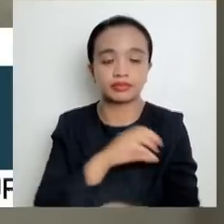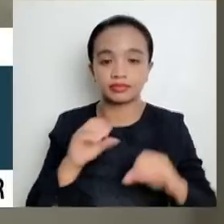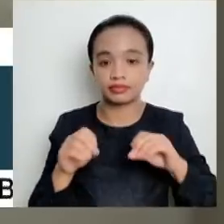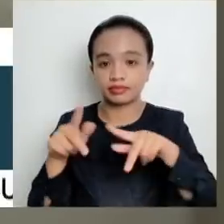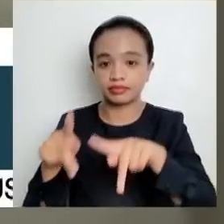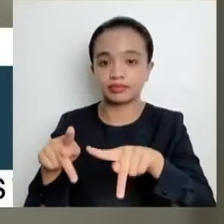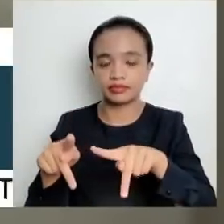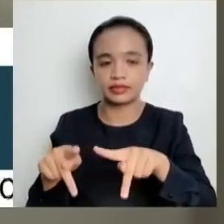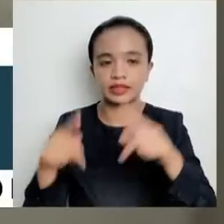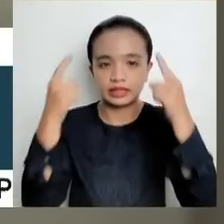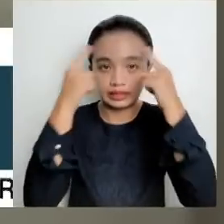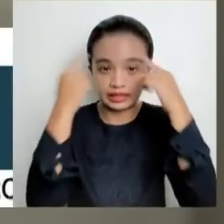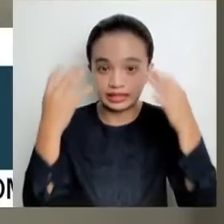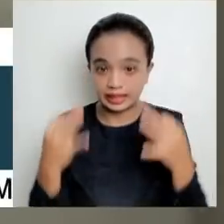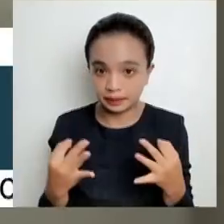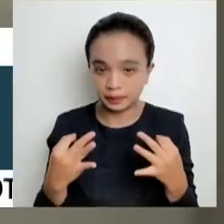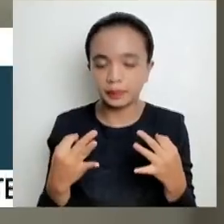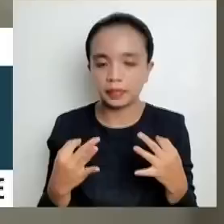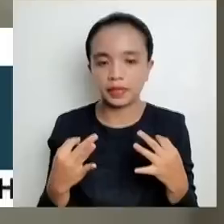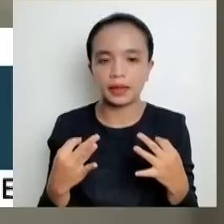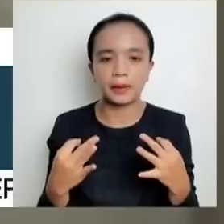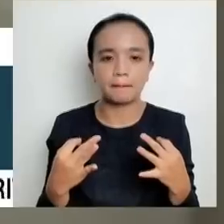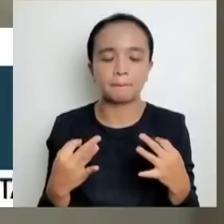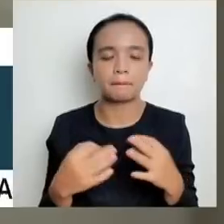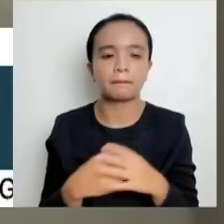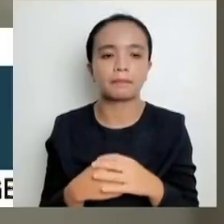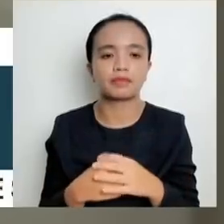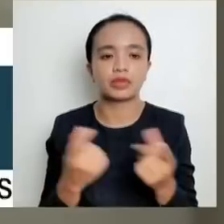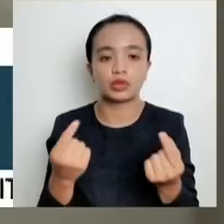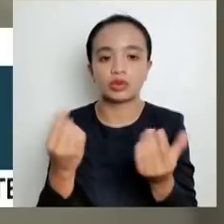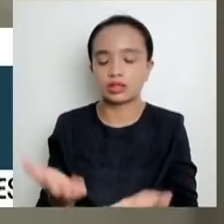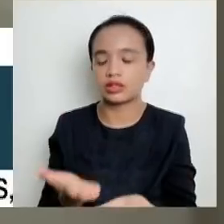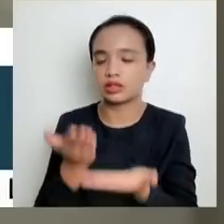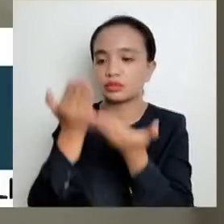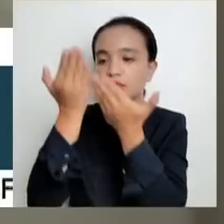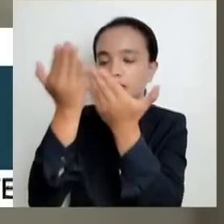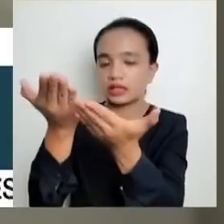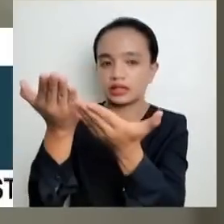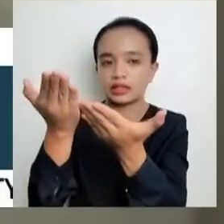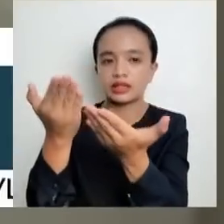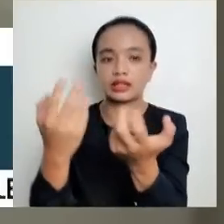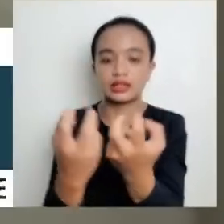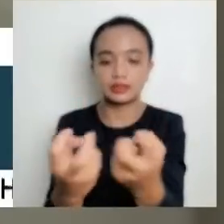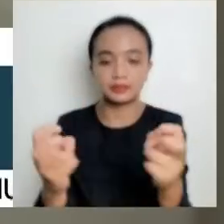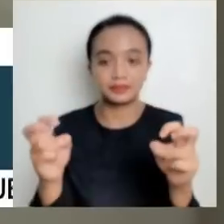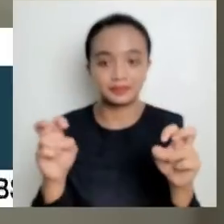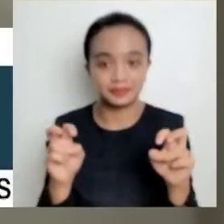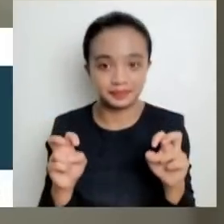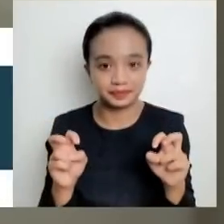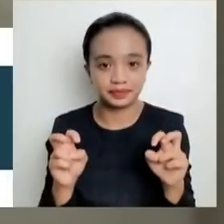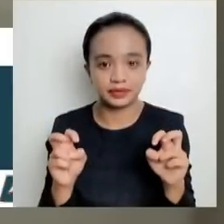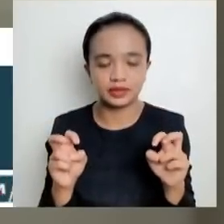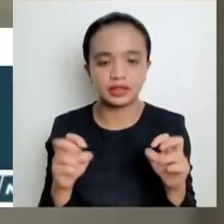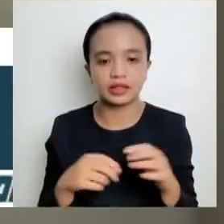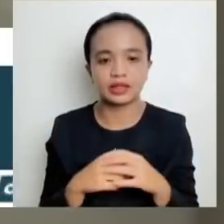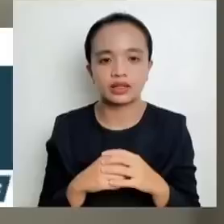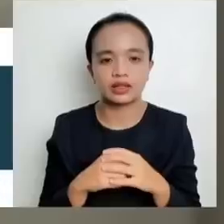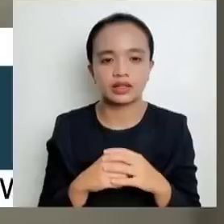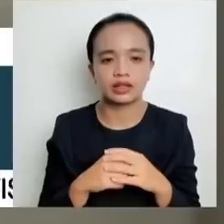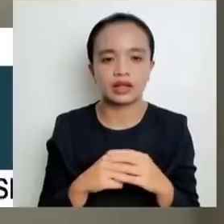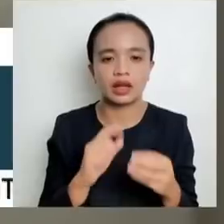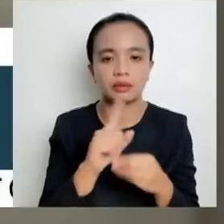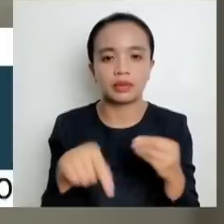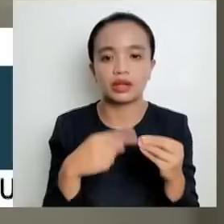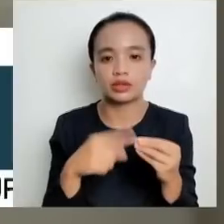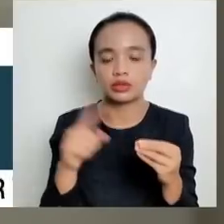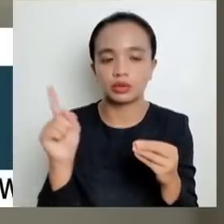unanimously decided to recommend to the plenary the imposition of a